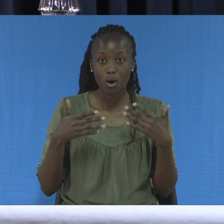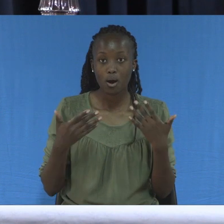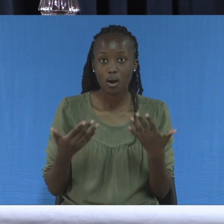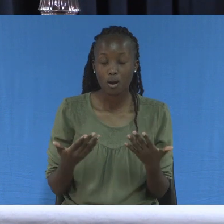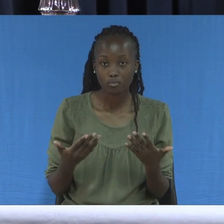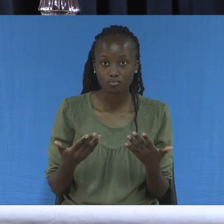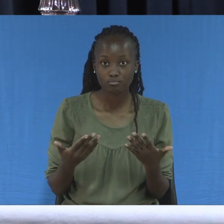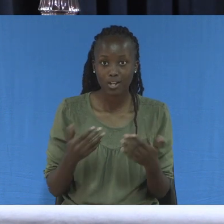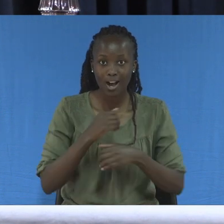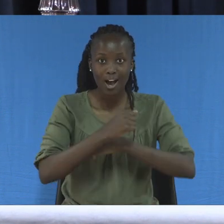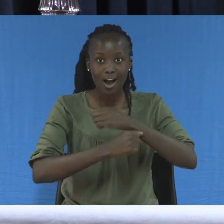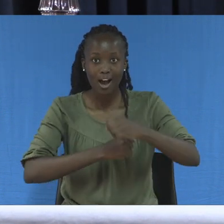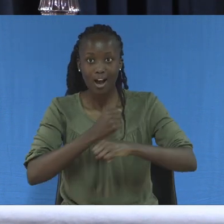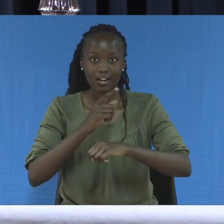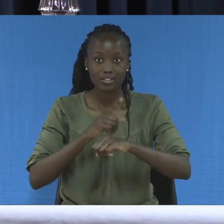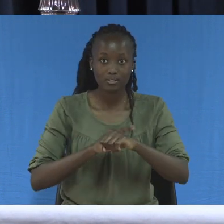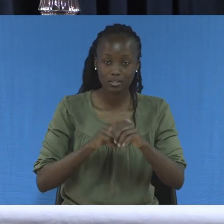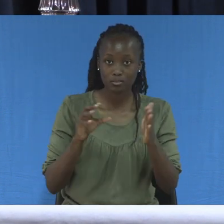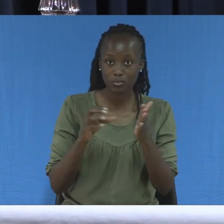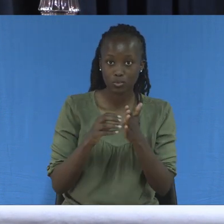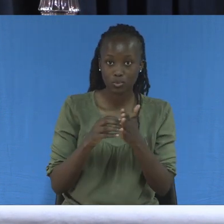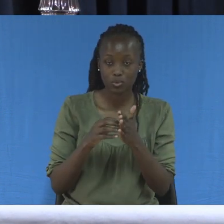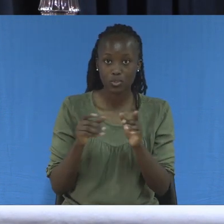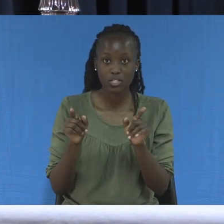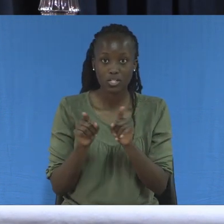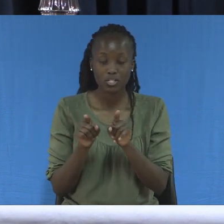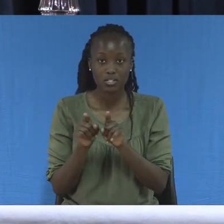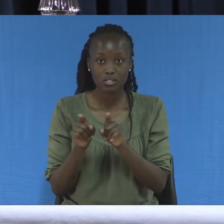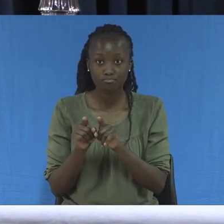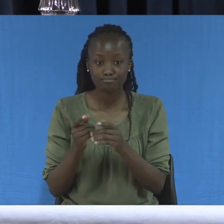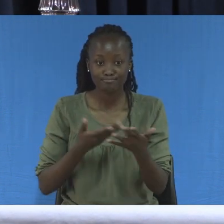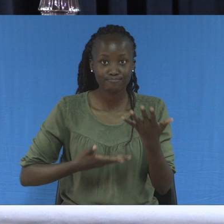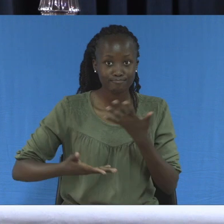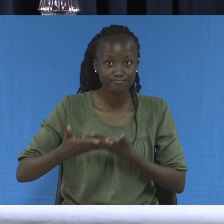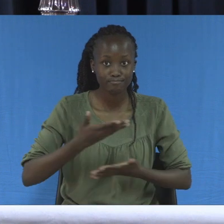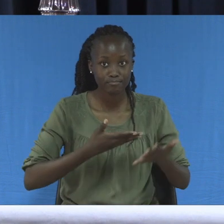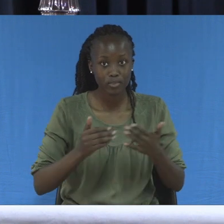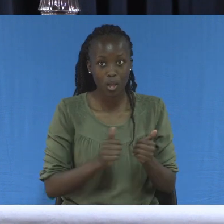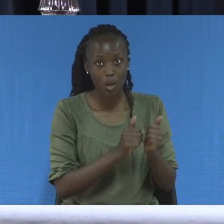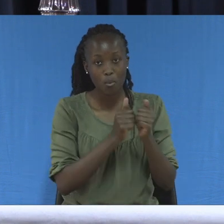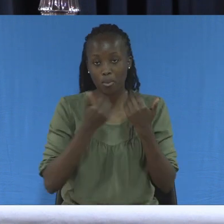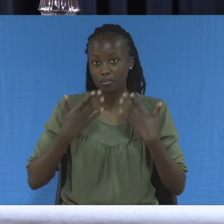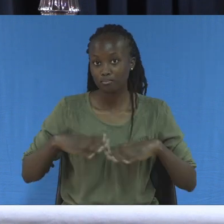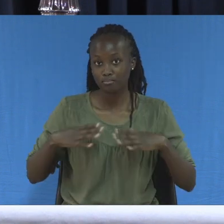with situations and how to treat each